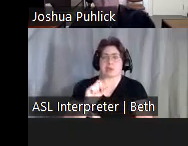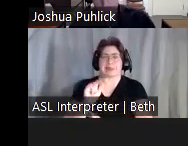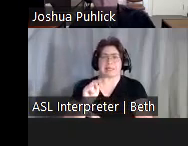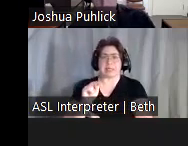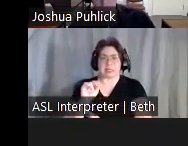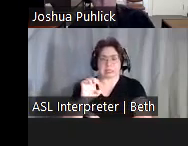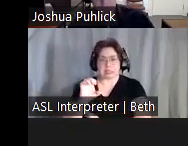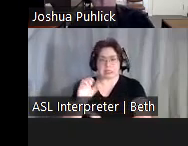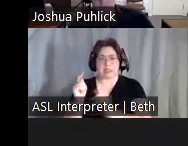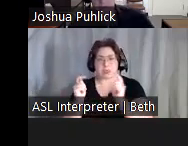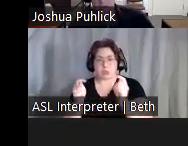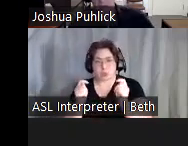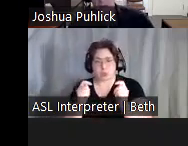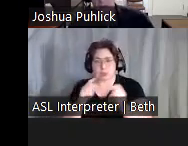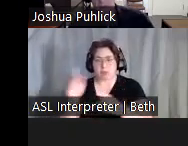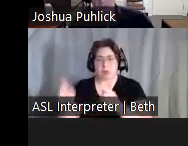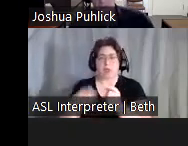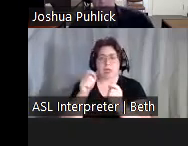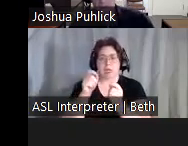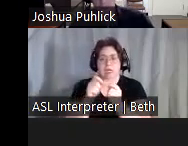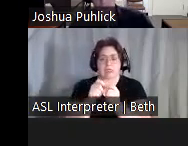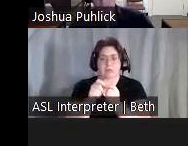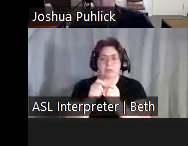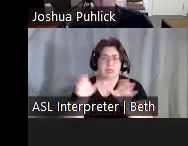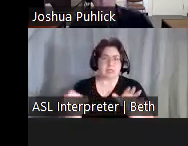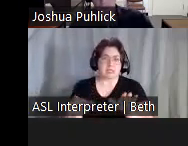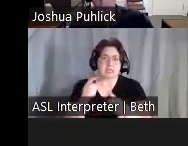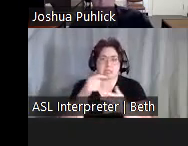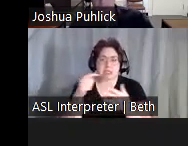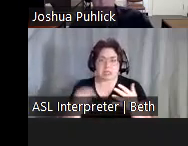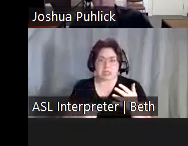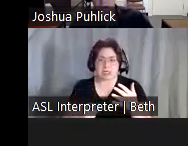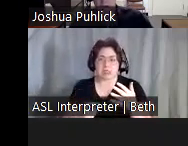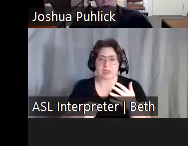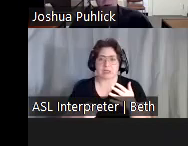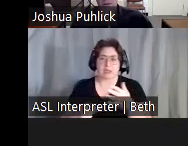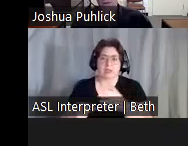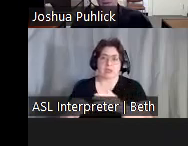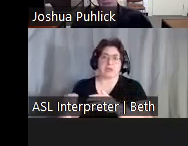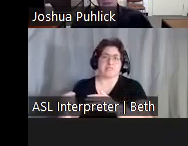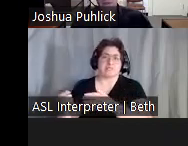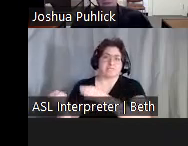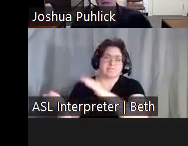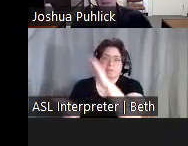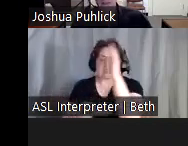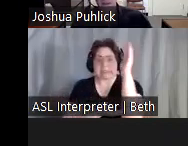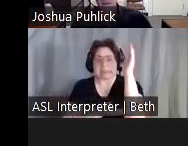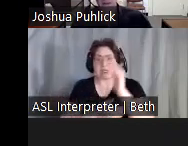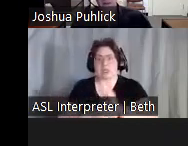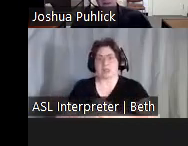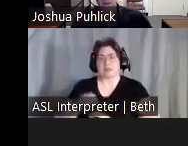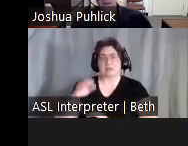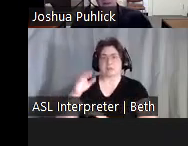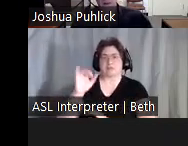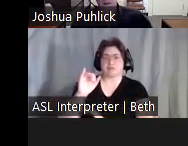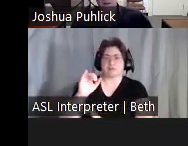Our specific tactics are to cut loblolly pine, which can occur in some of these